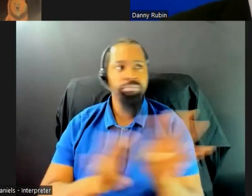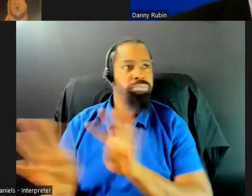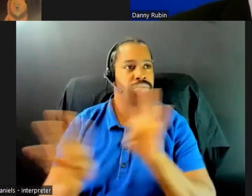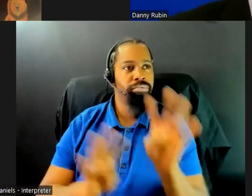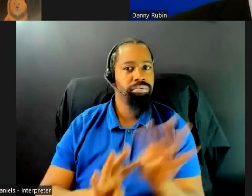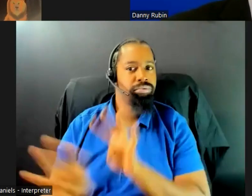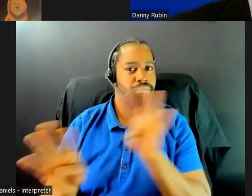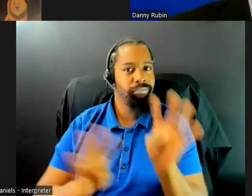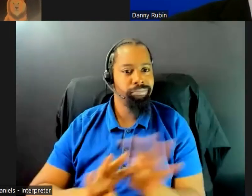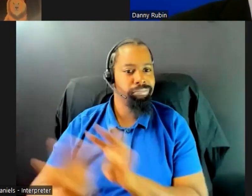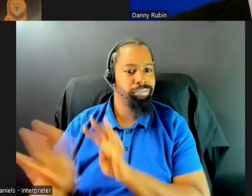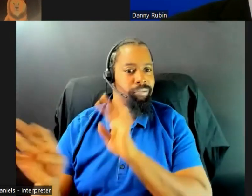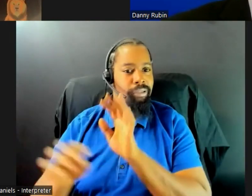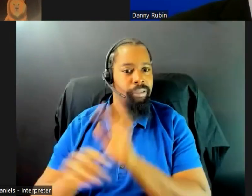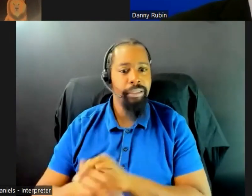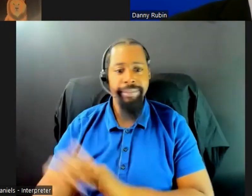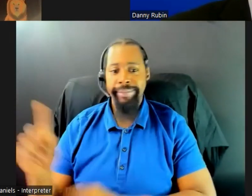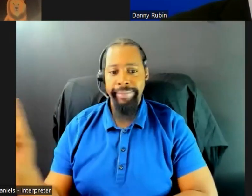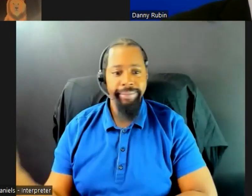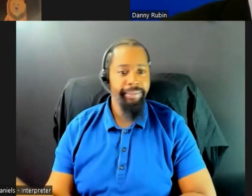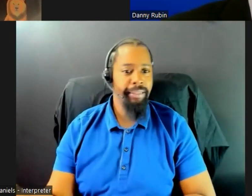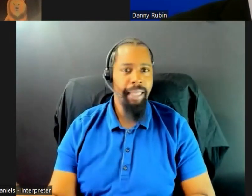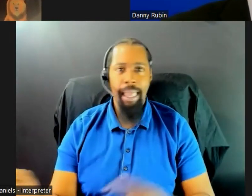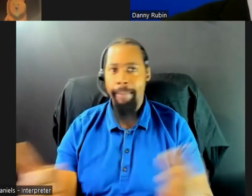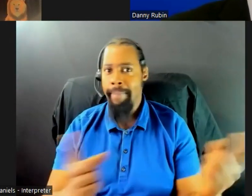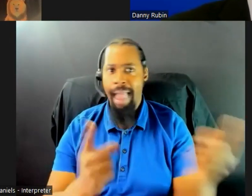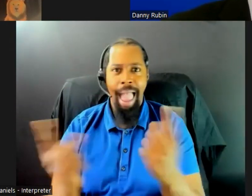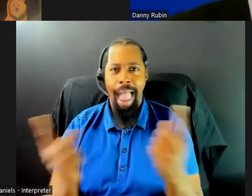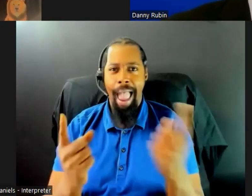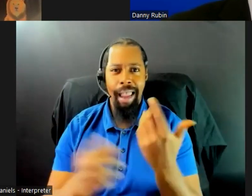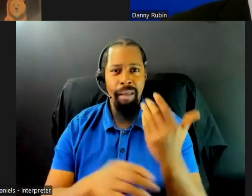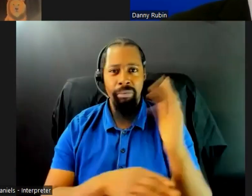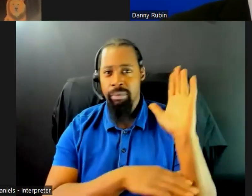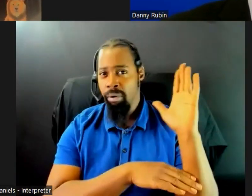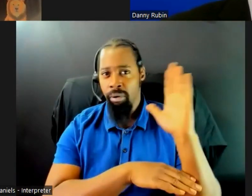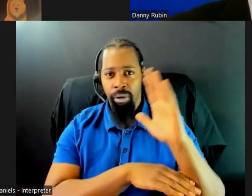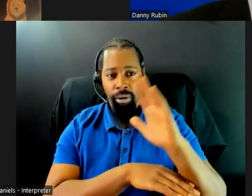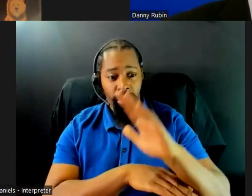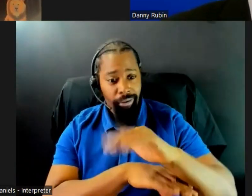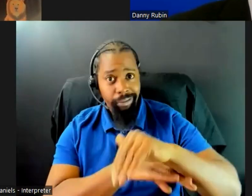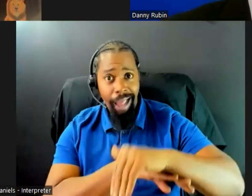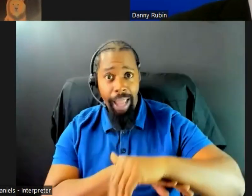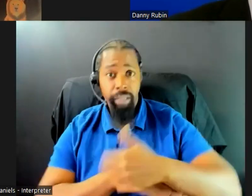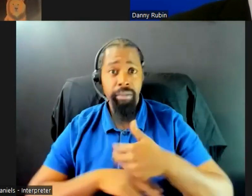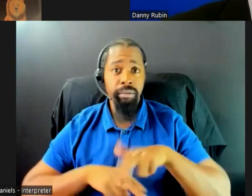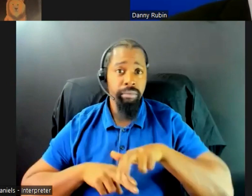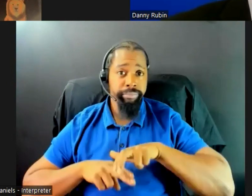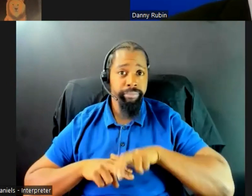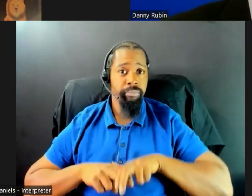was 6, 7 p.m. and they understood I'm not going